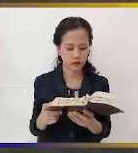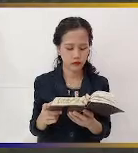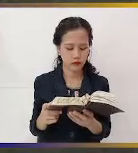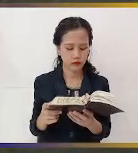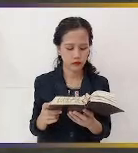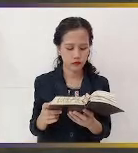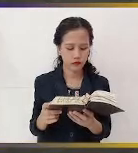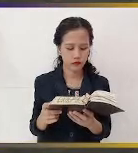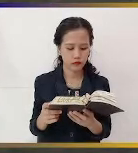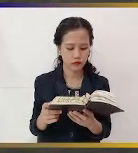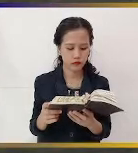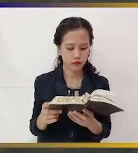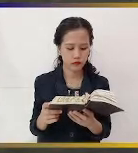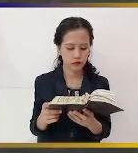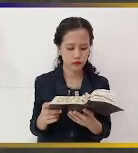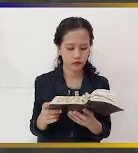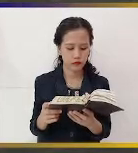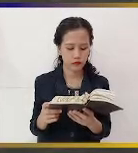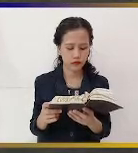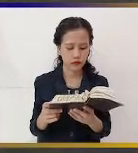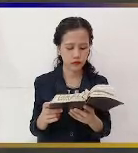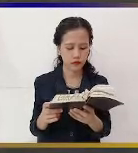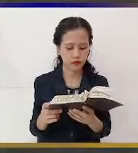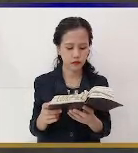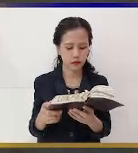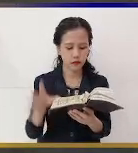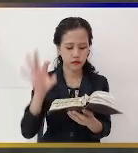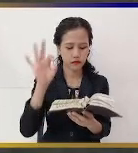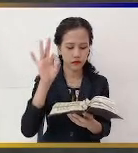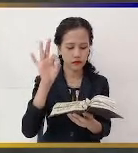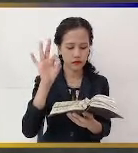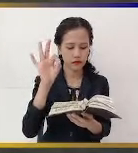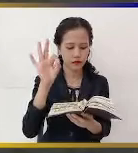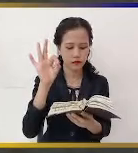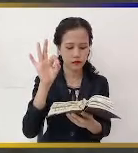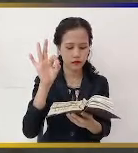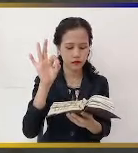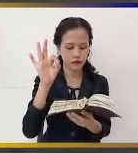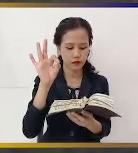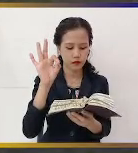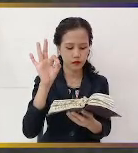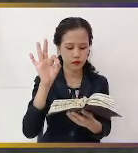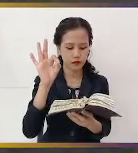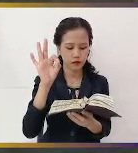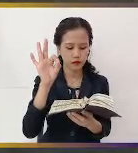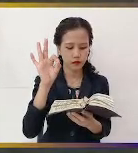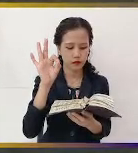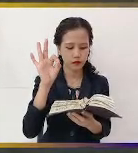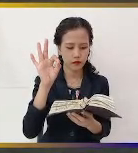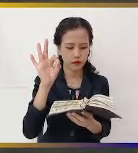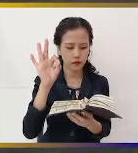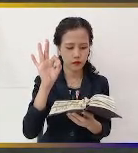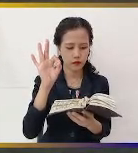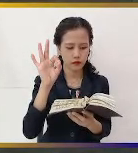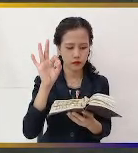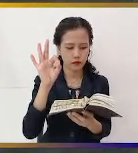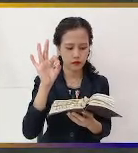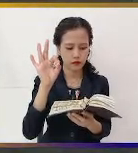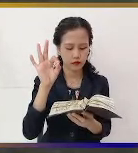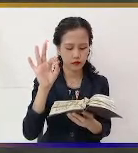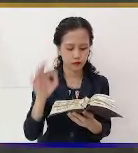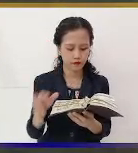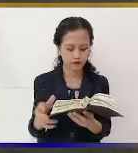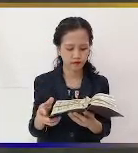counted for multitude. Give therefore thy servant an understanding heart to judge thy people, that I